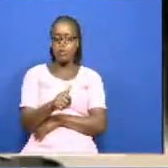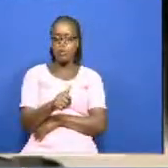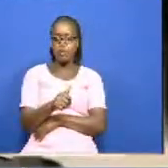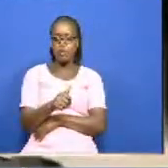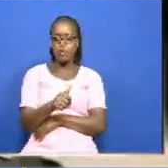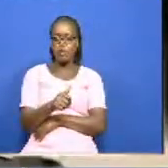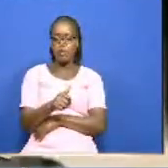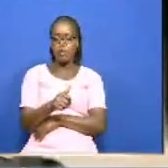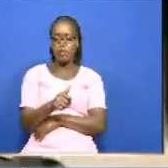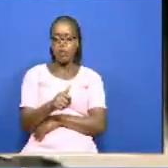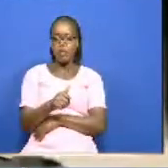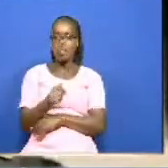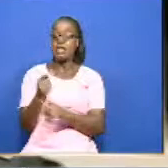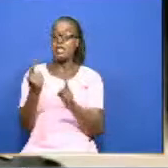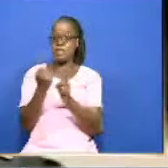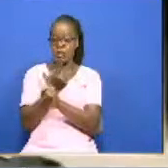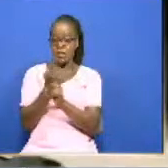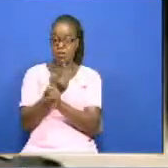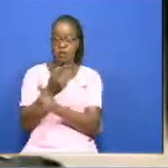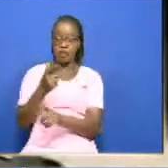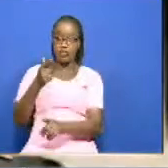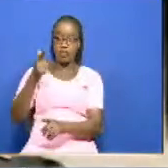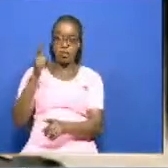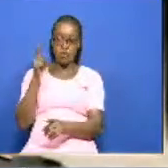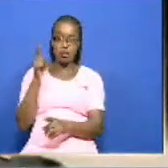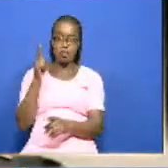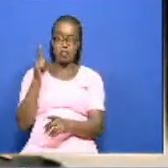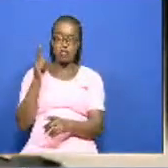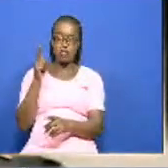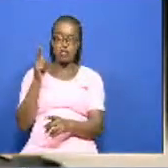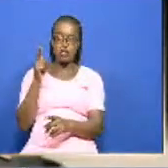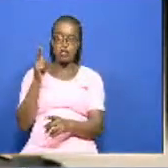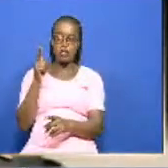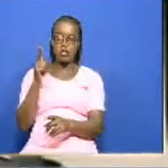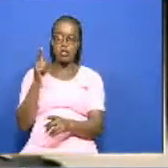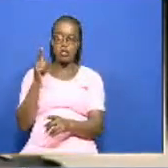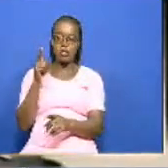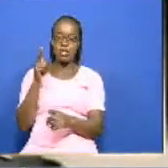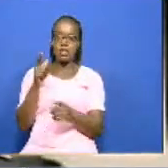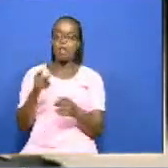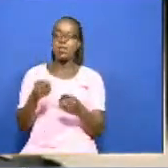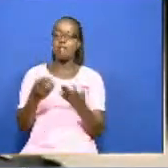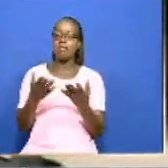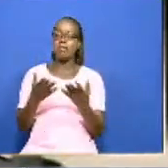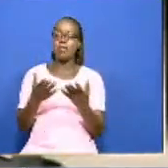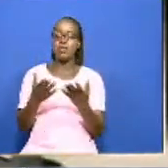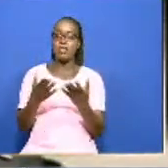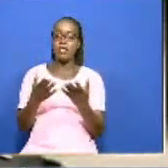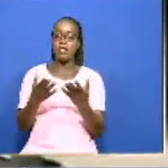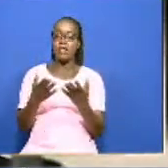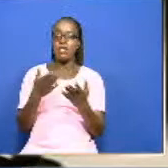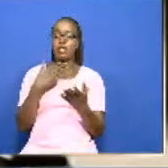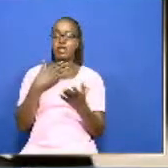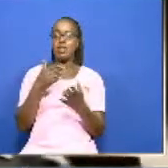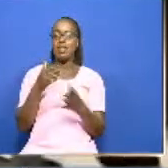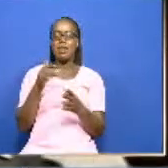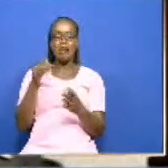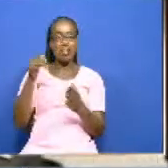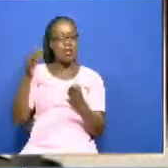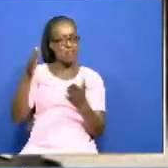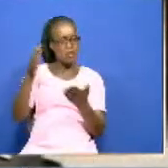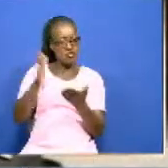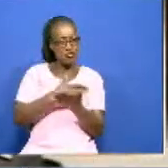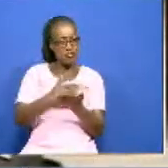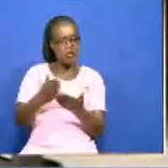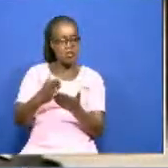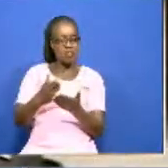the various laws and prerogatives in the quest against corruption, the